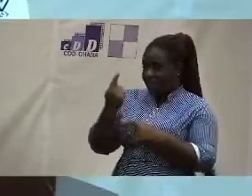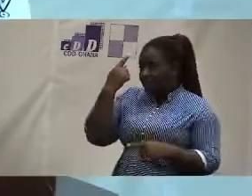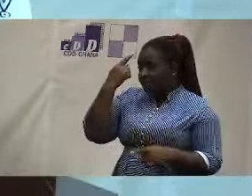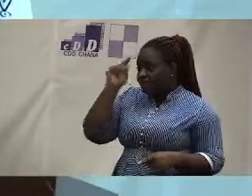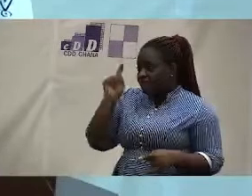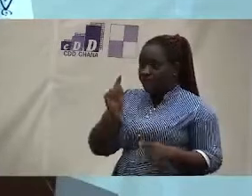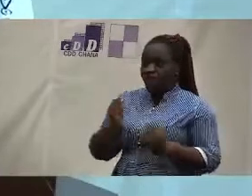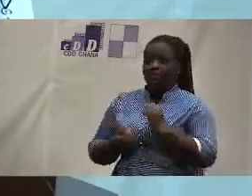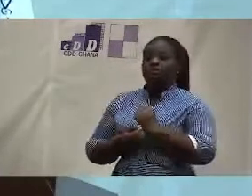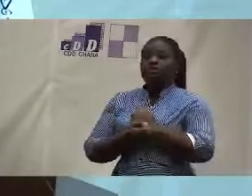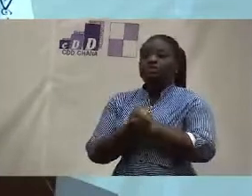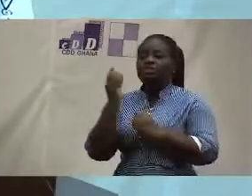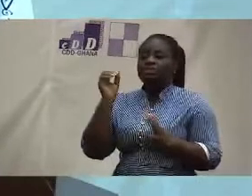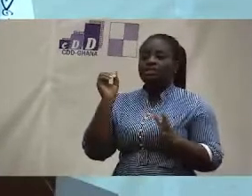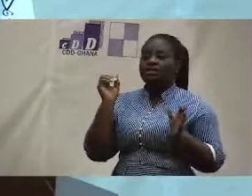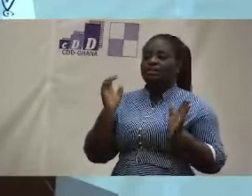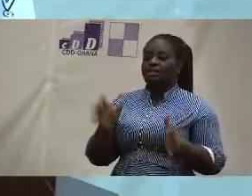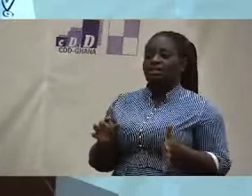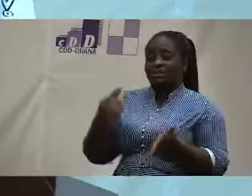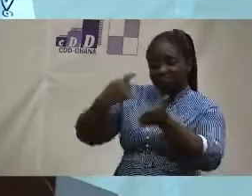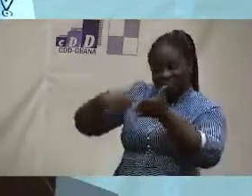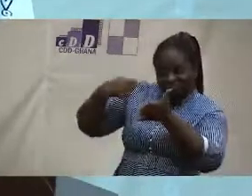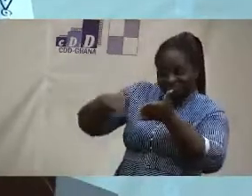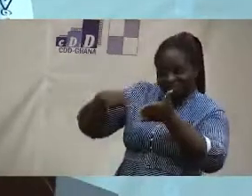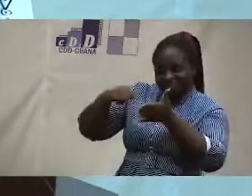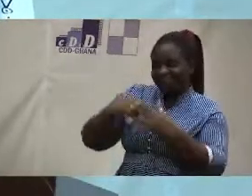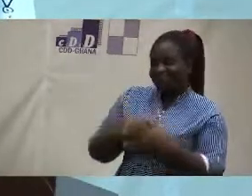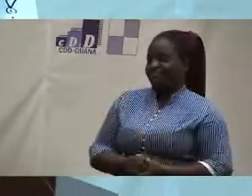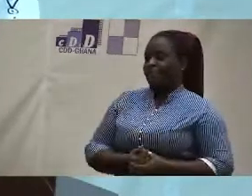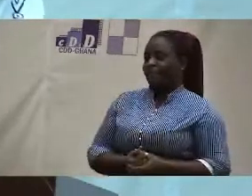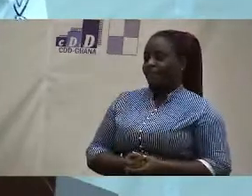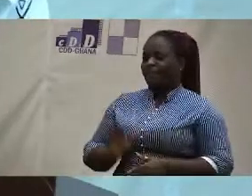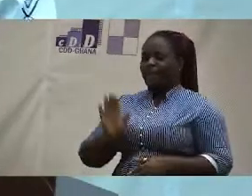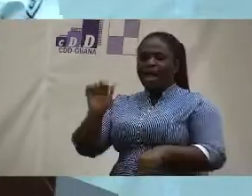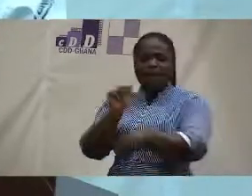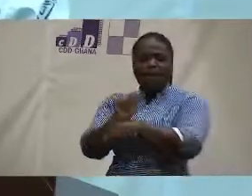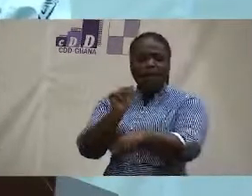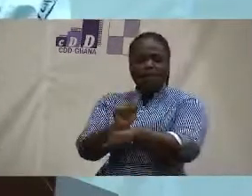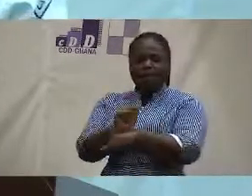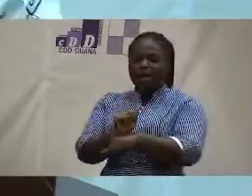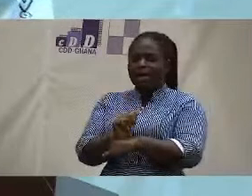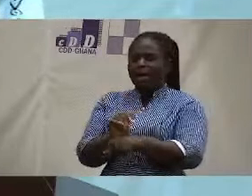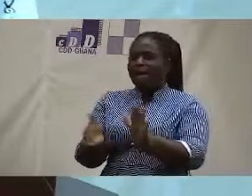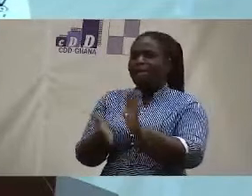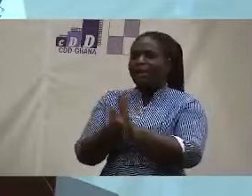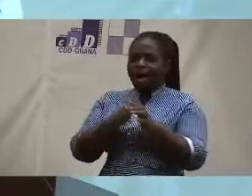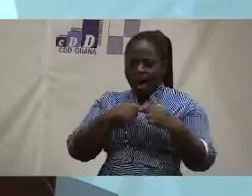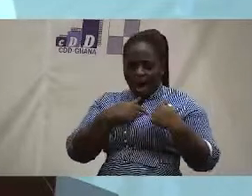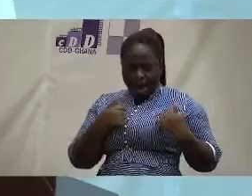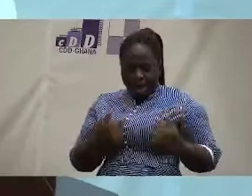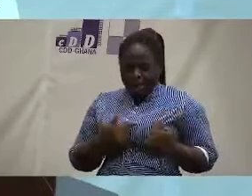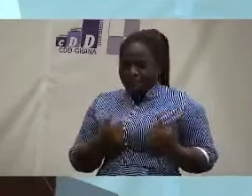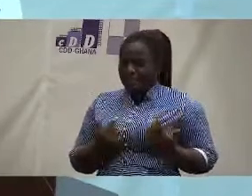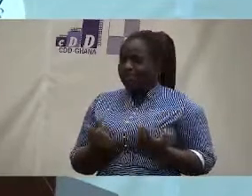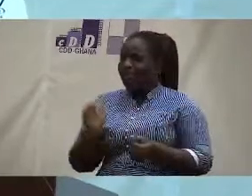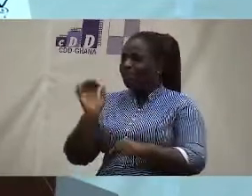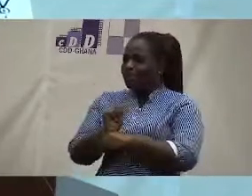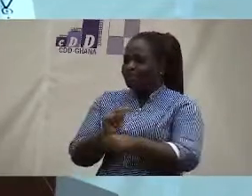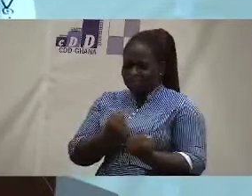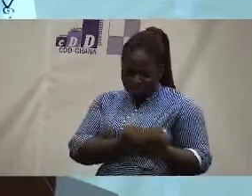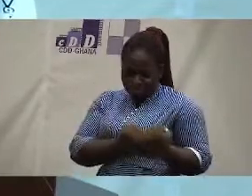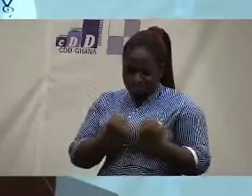for journalists and fact checkers. Her work has also been at the heart of efforts to